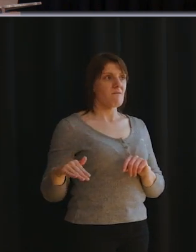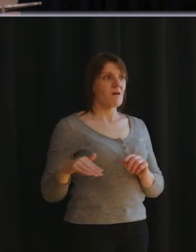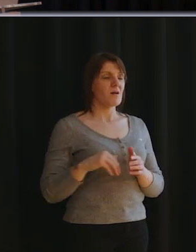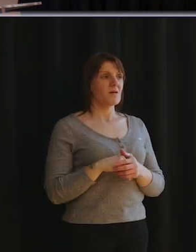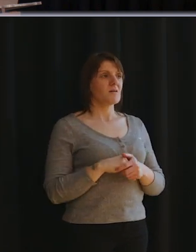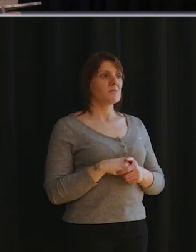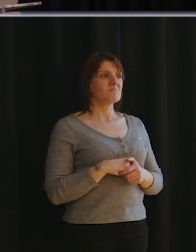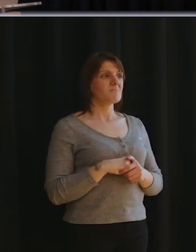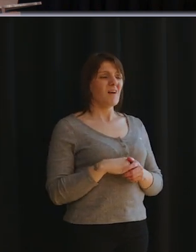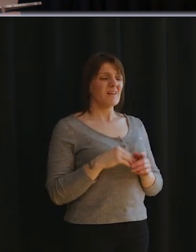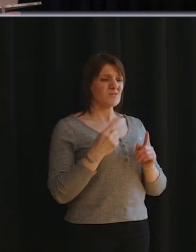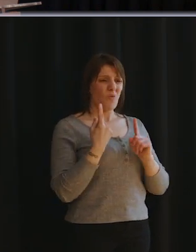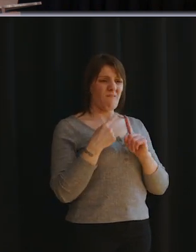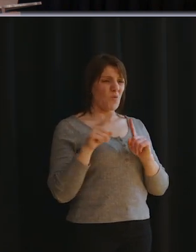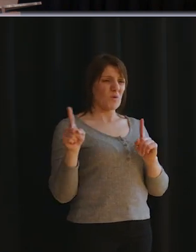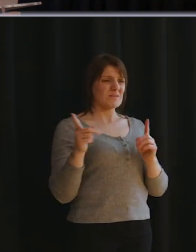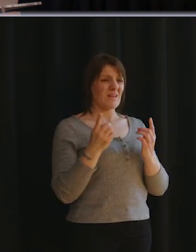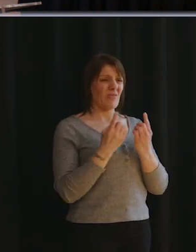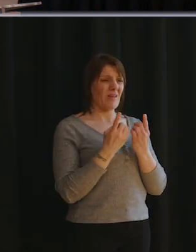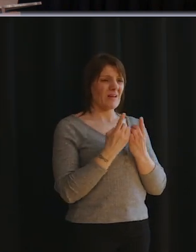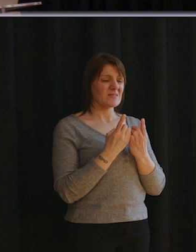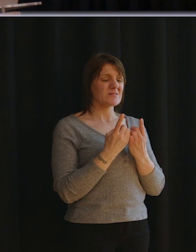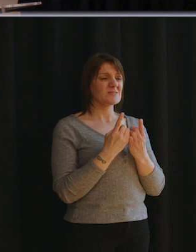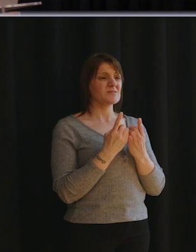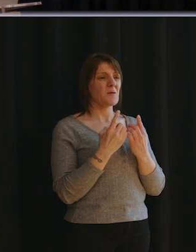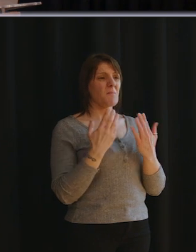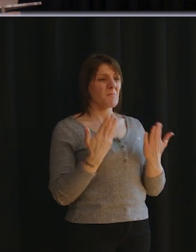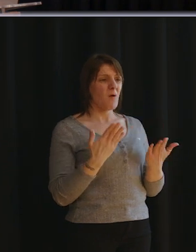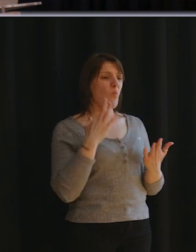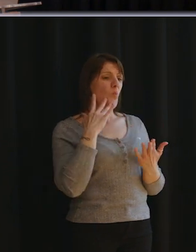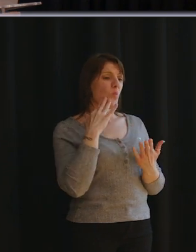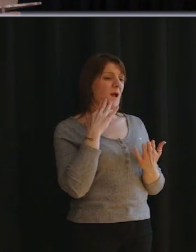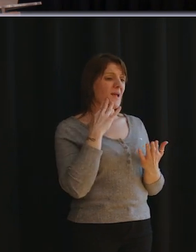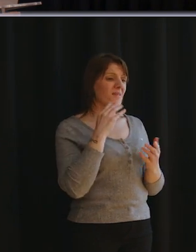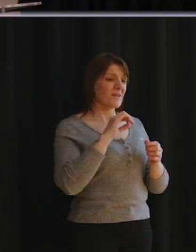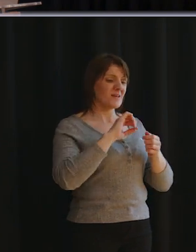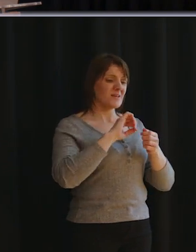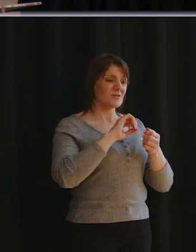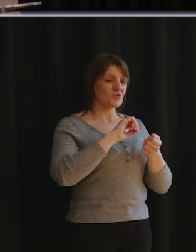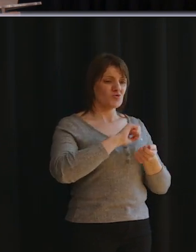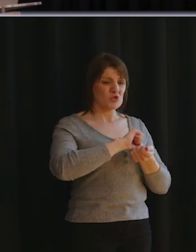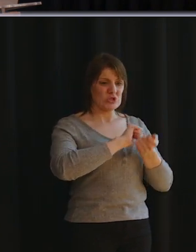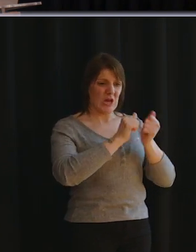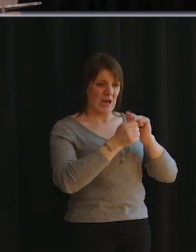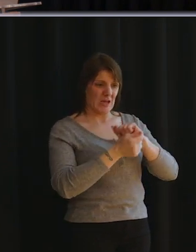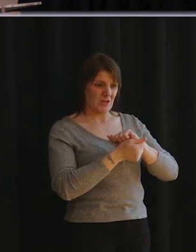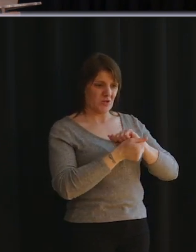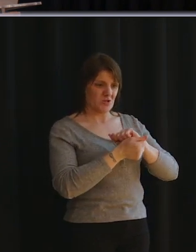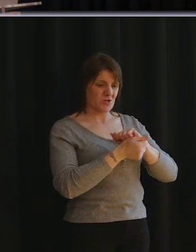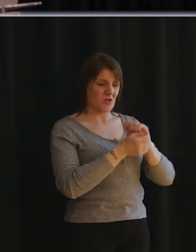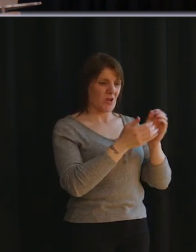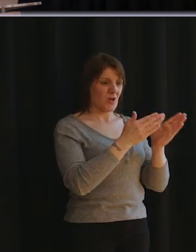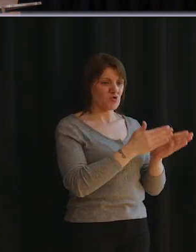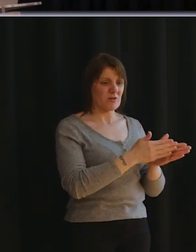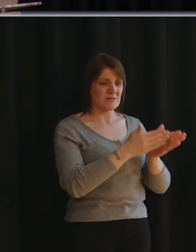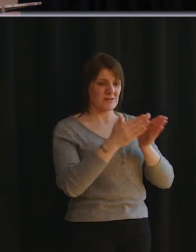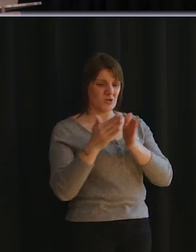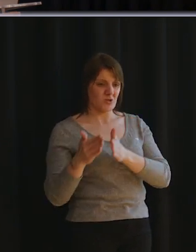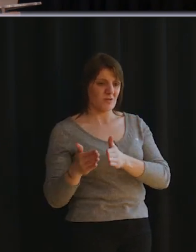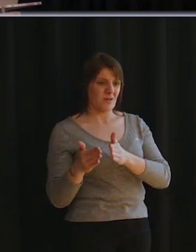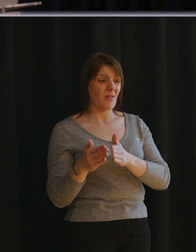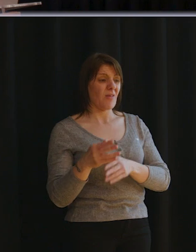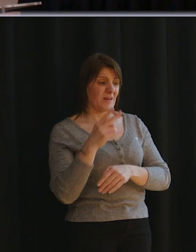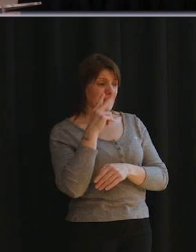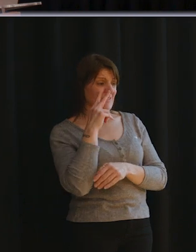demands, but then they saw what he was like during the transition when I came to pick him up and take him home. And then you get the